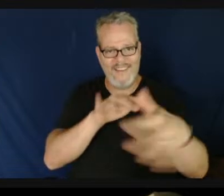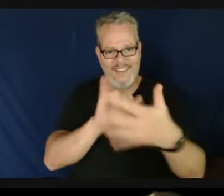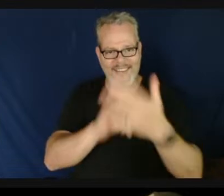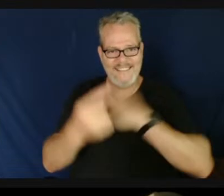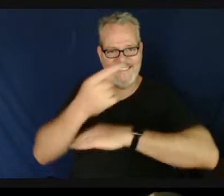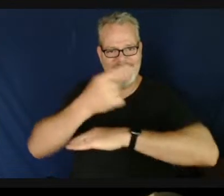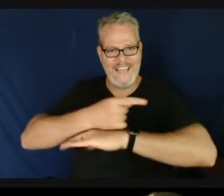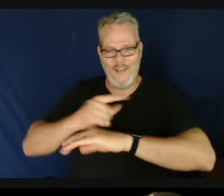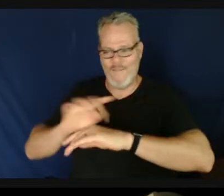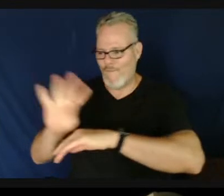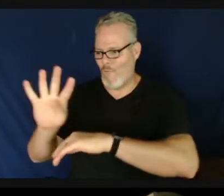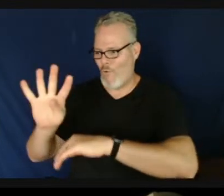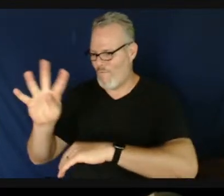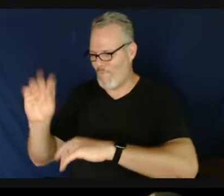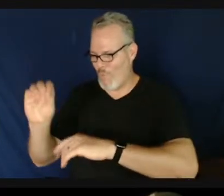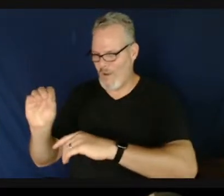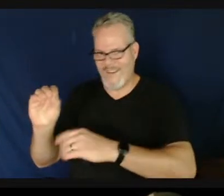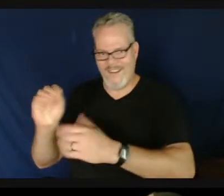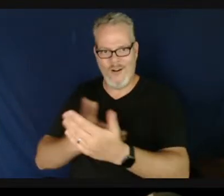get from Hilo to Volcano.